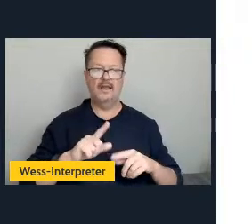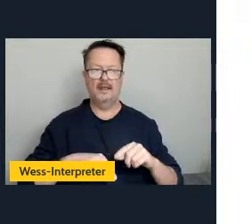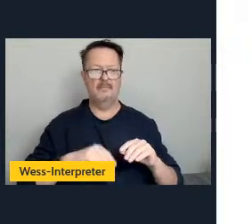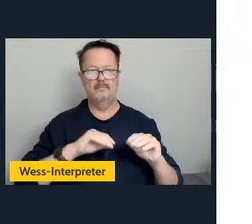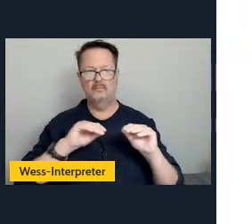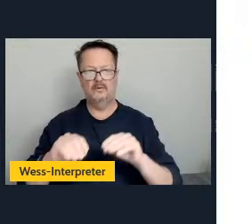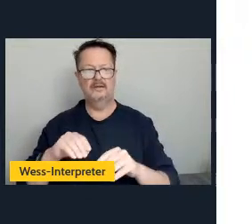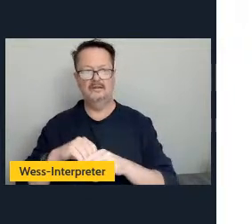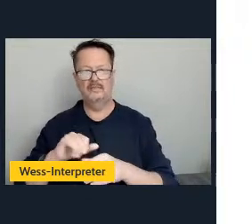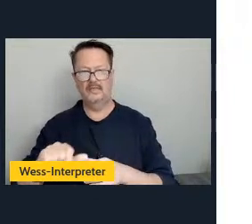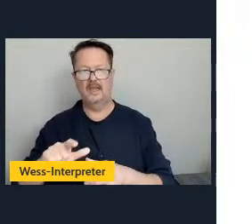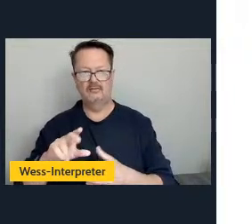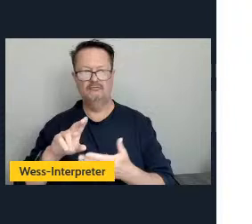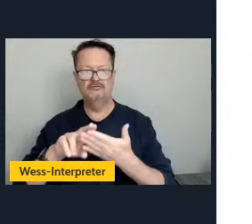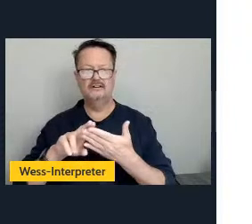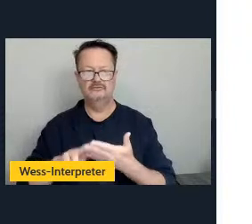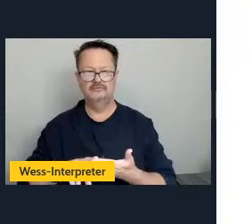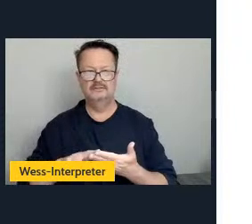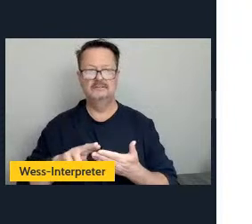hard requirement there.